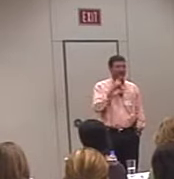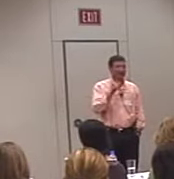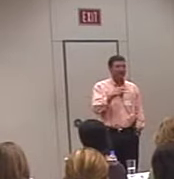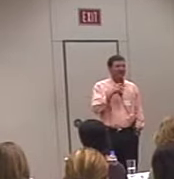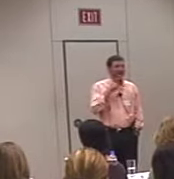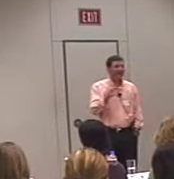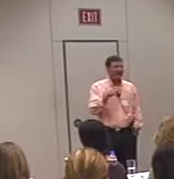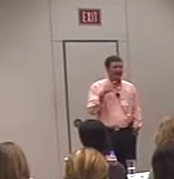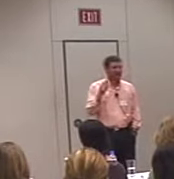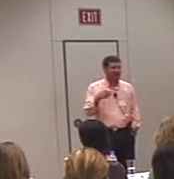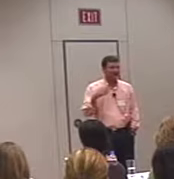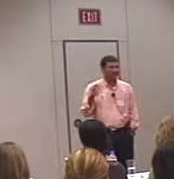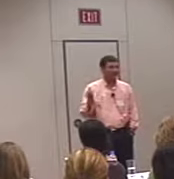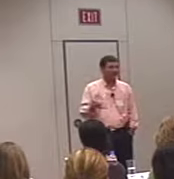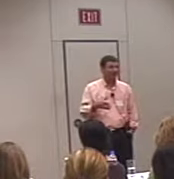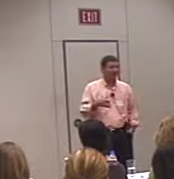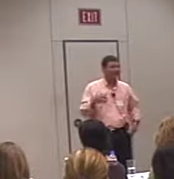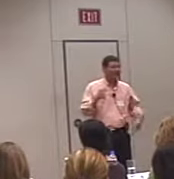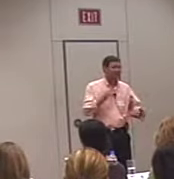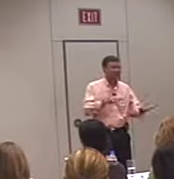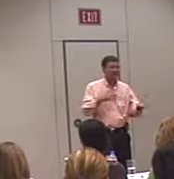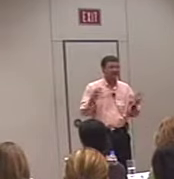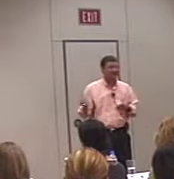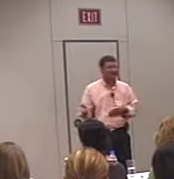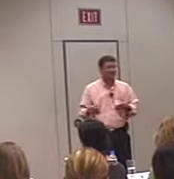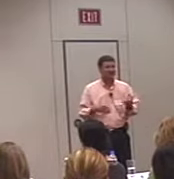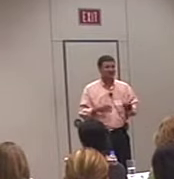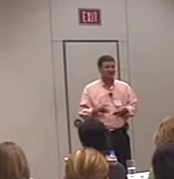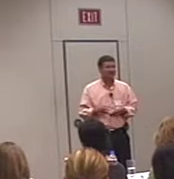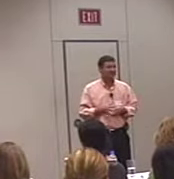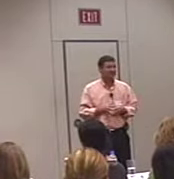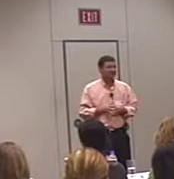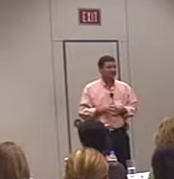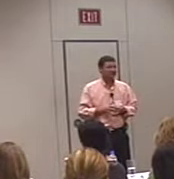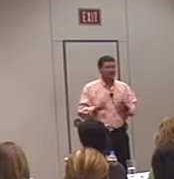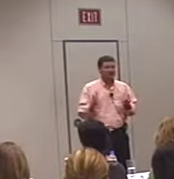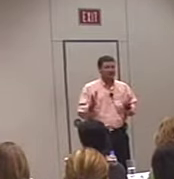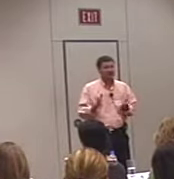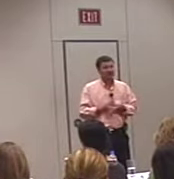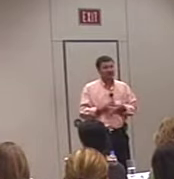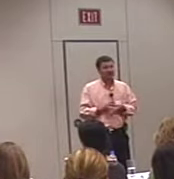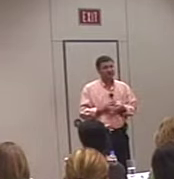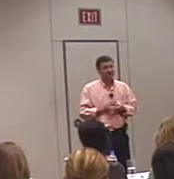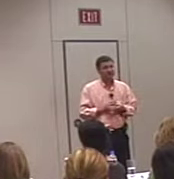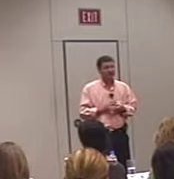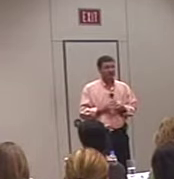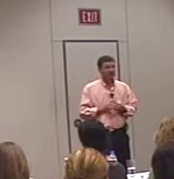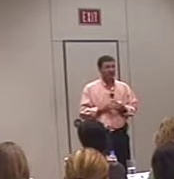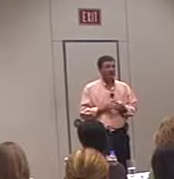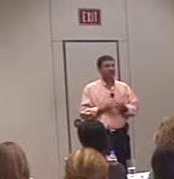any pattern or what's different about the day she does or doesn't, so I don't know.